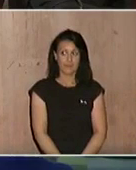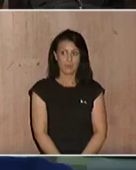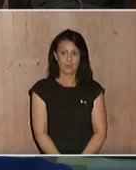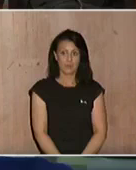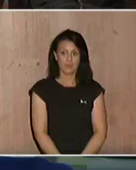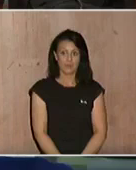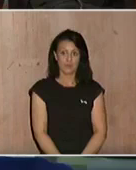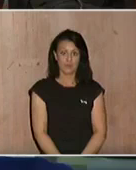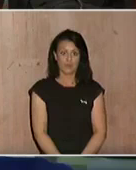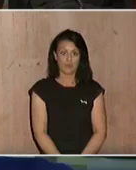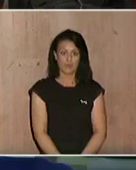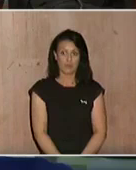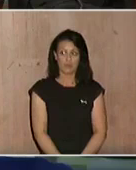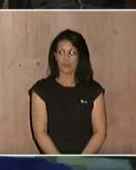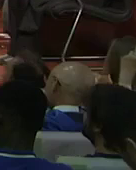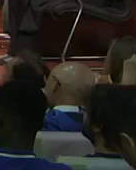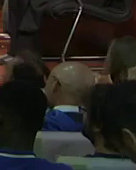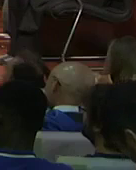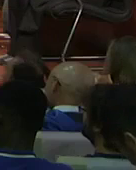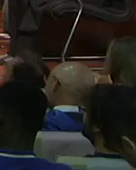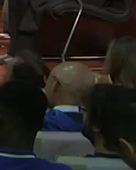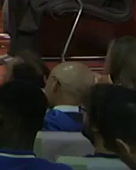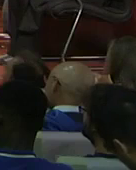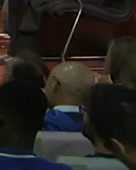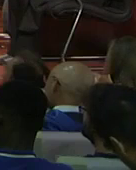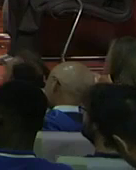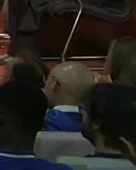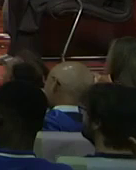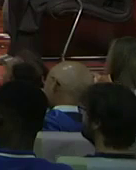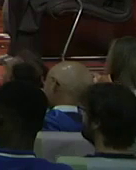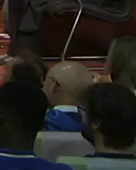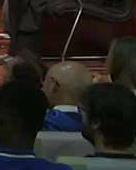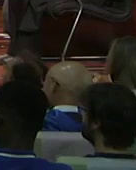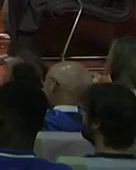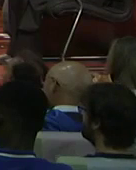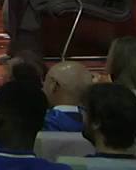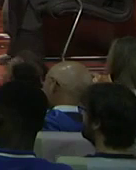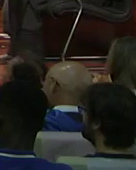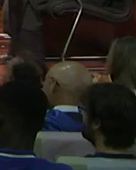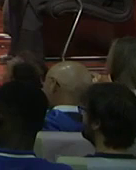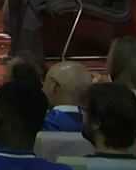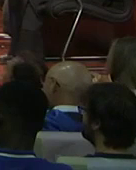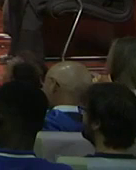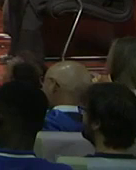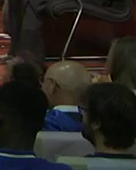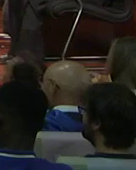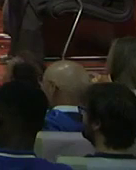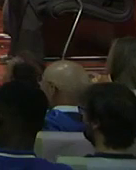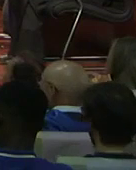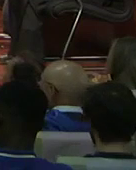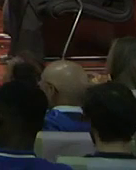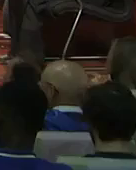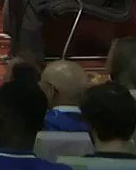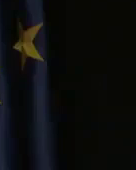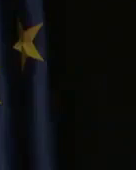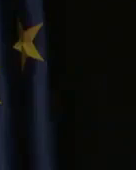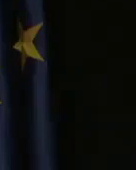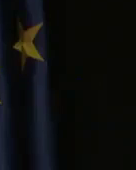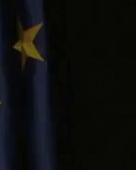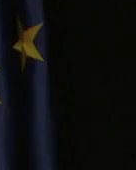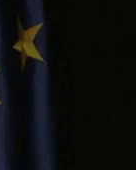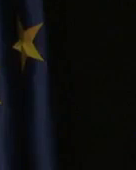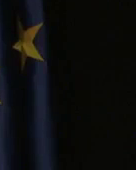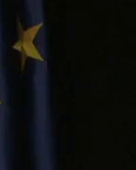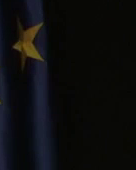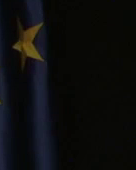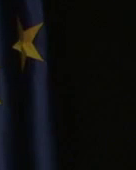take the initiative to submit a nomination, that rules and procedures have to be figured out, that